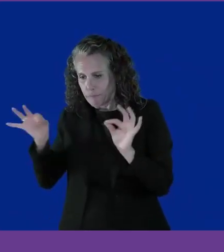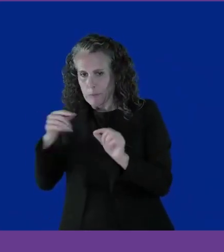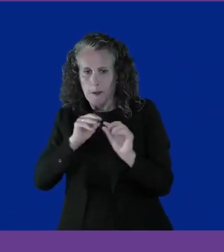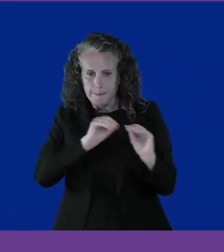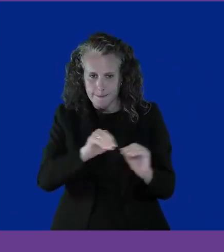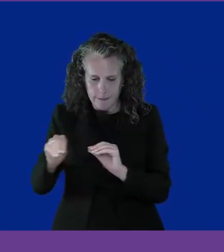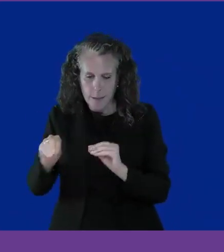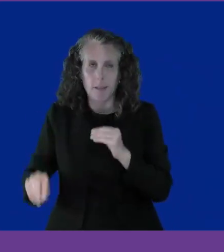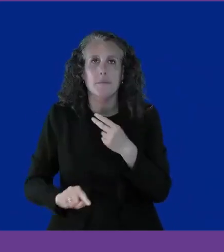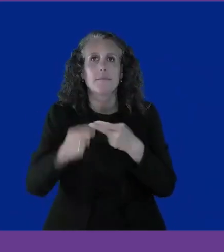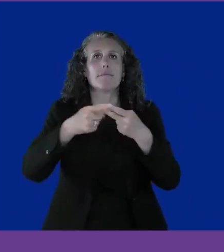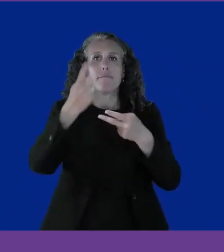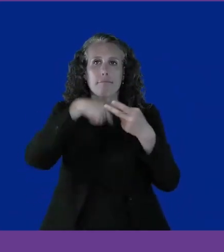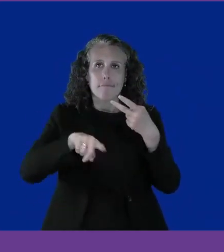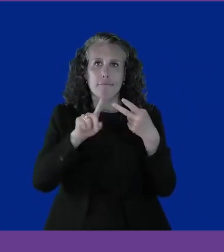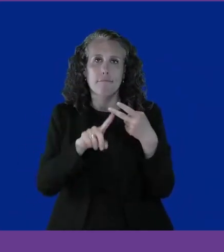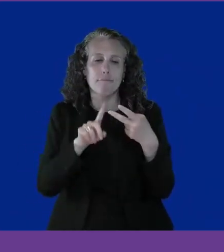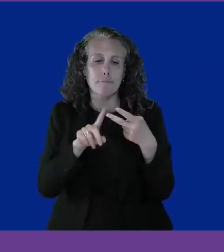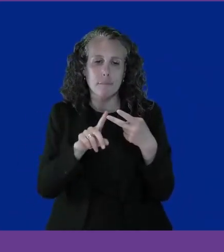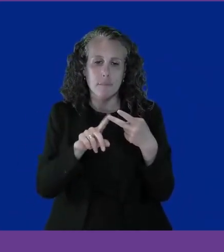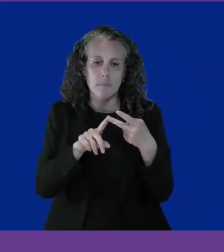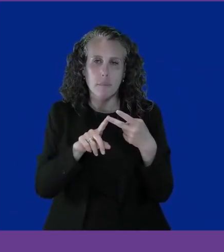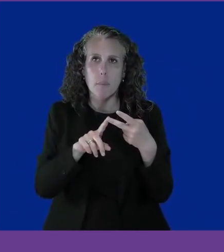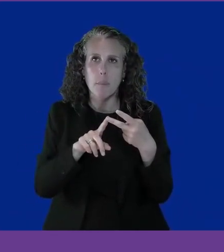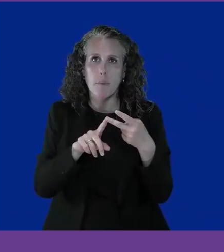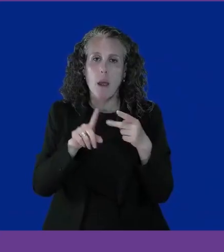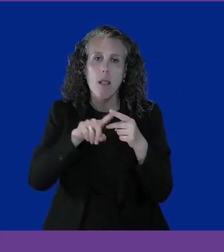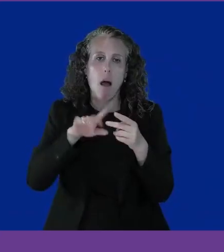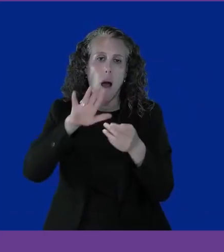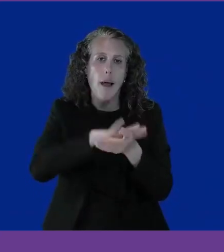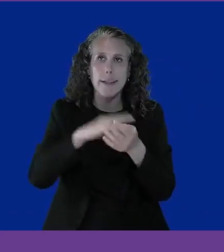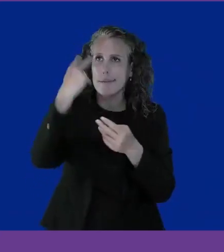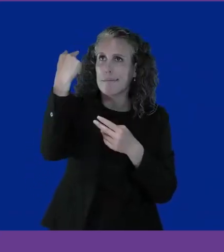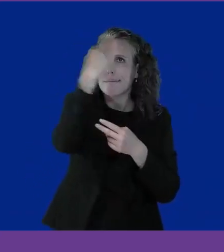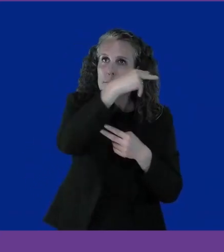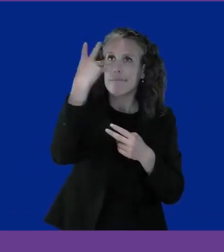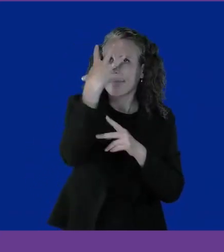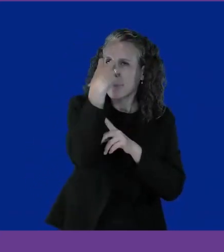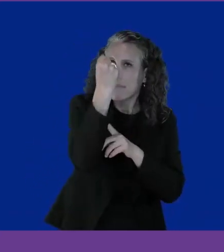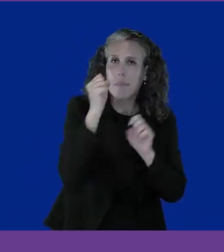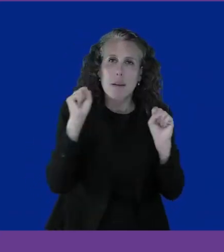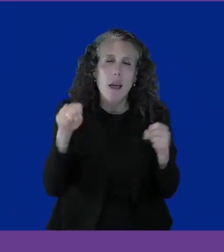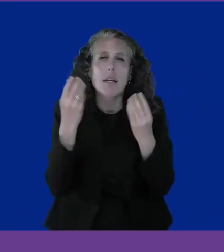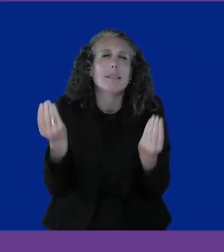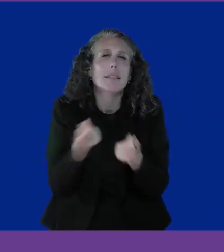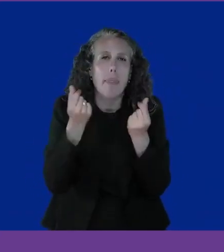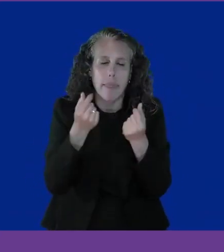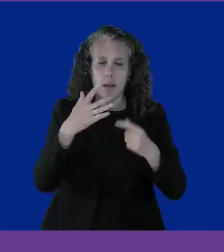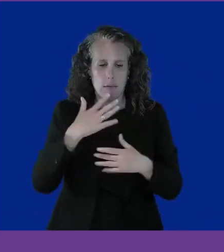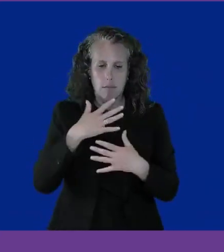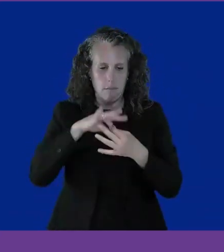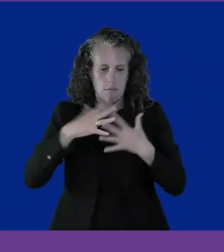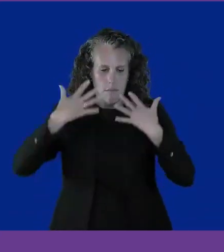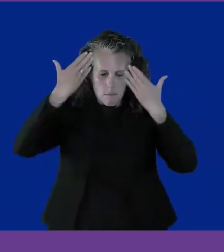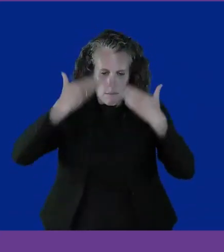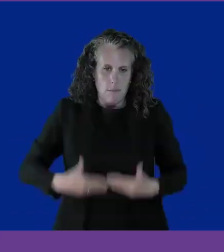inherence, which is something that the user is, biometric, think of biometric, for example, or something that the user has,